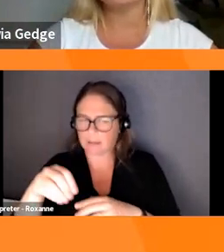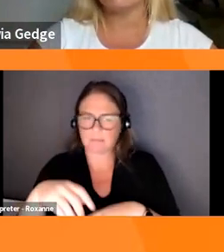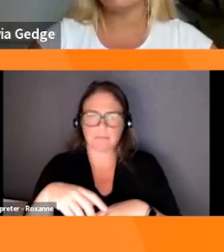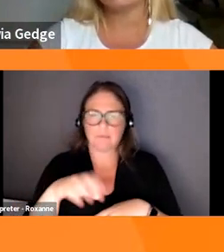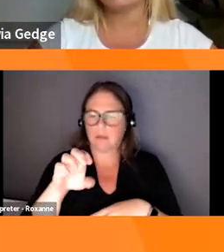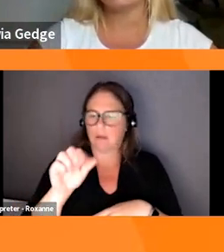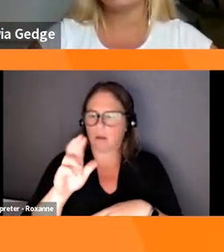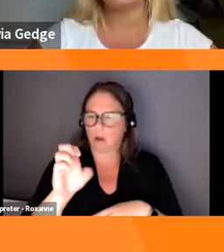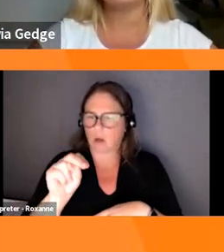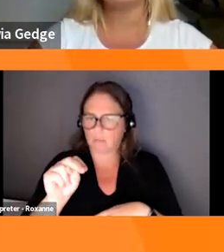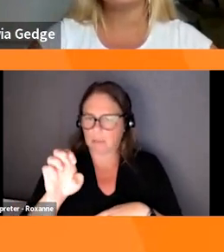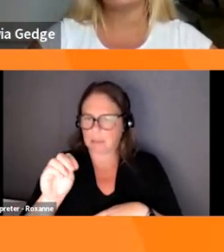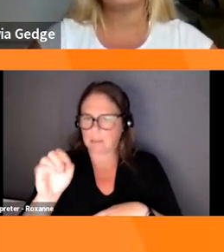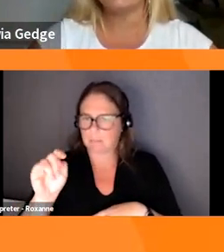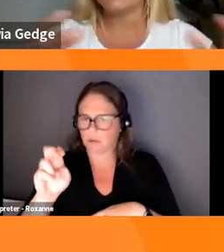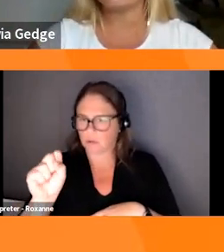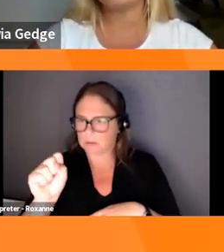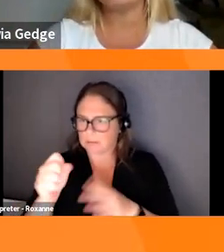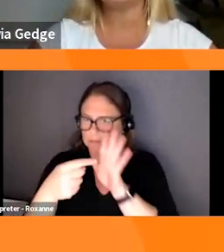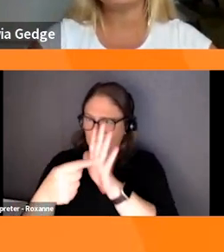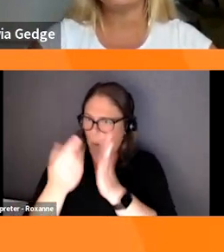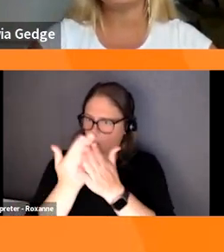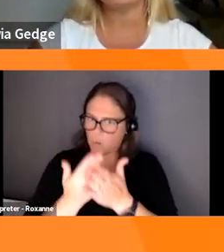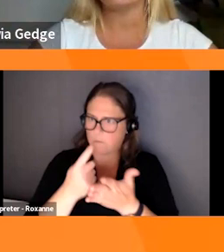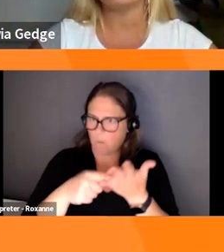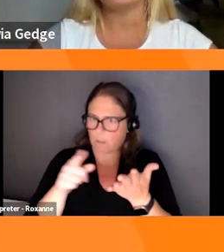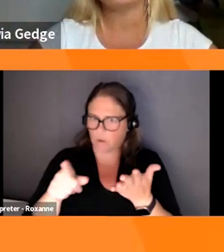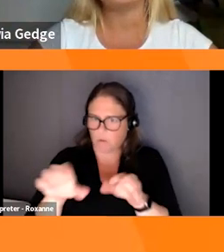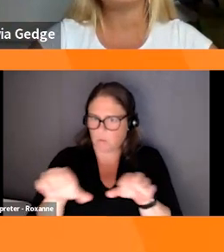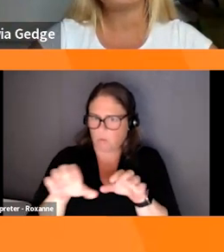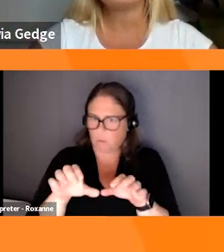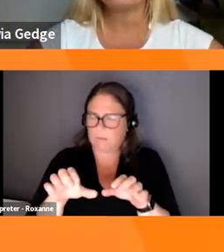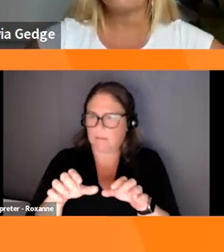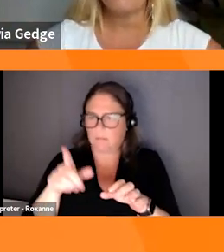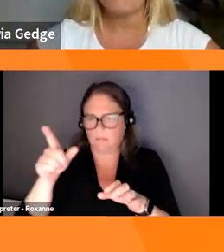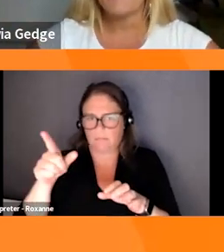and more of that. So it is, there's definitely sort of a lot of benefits.